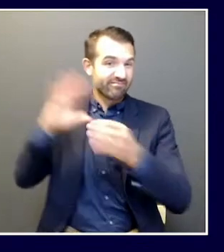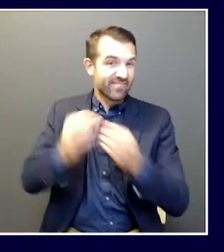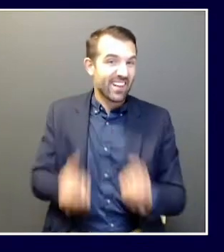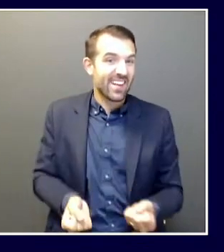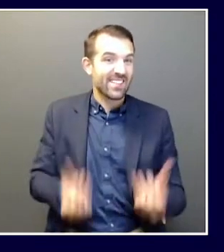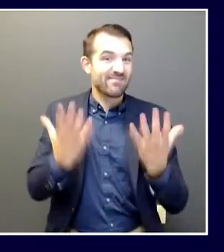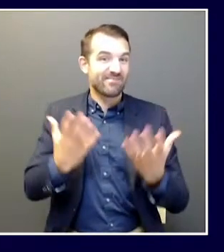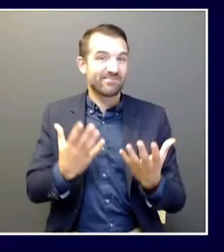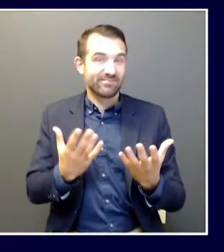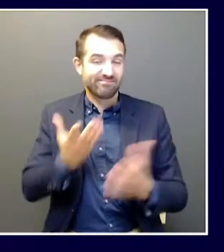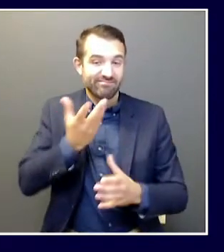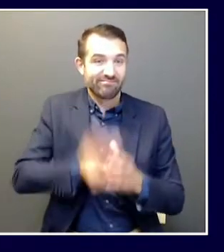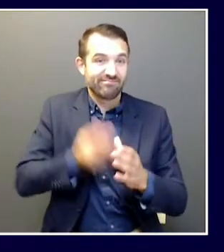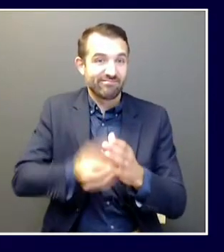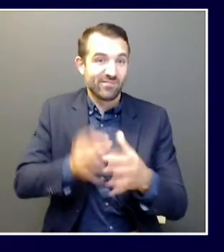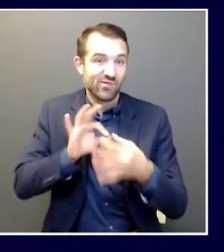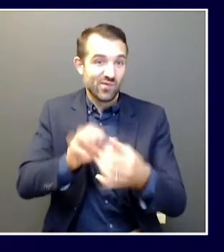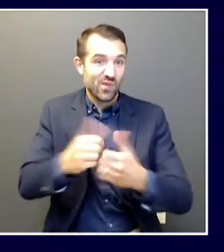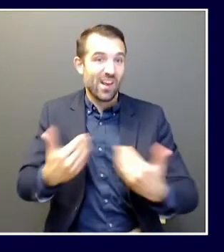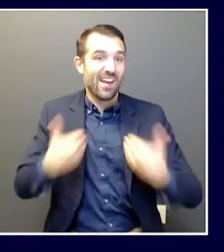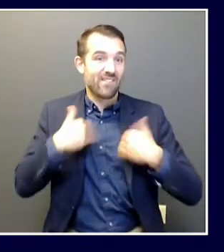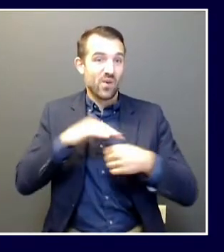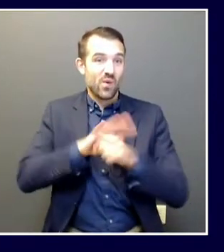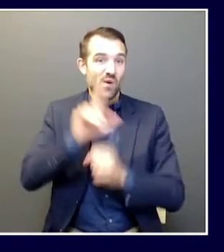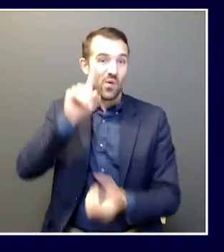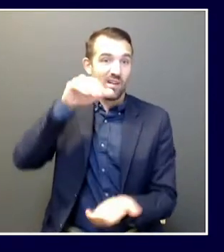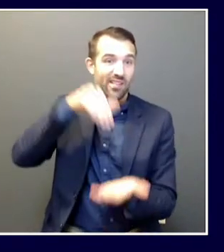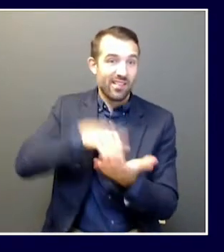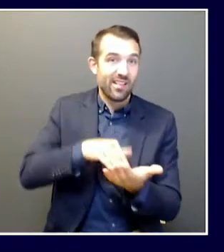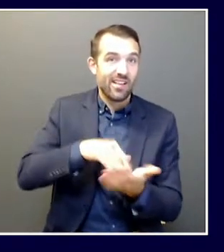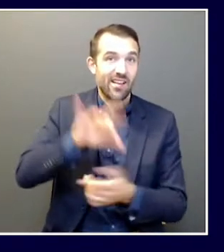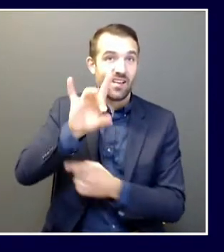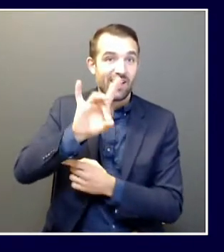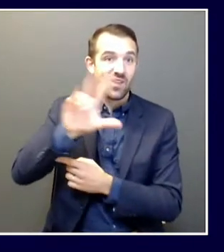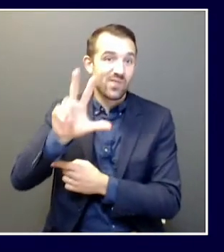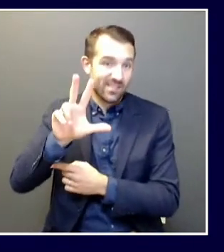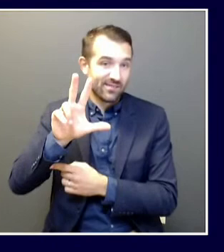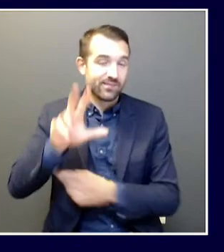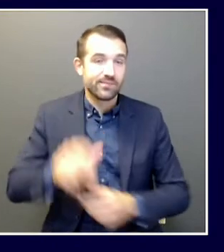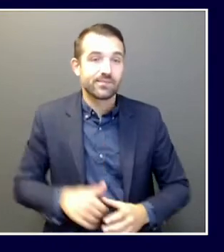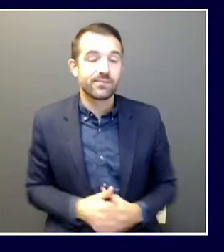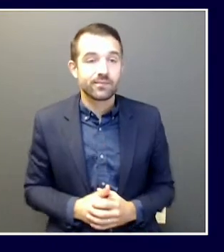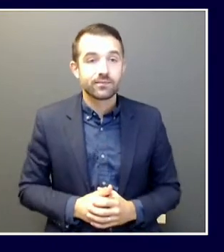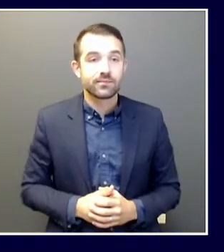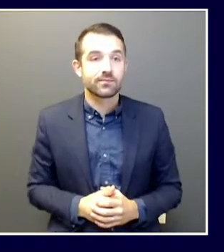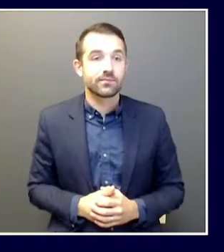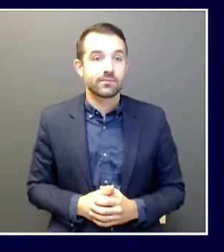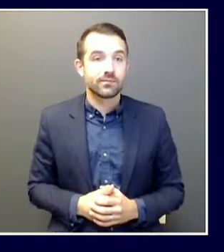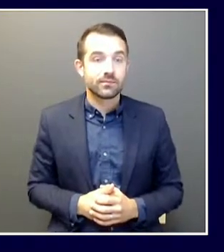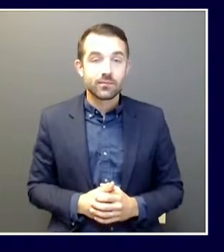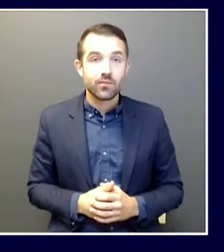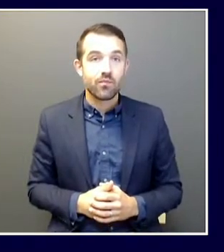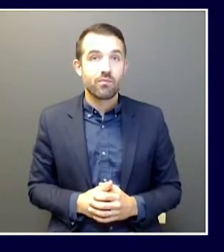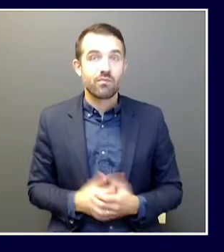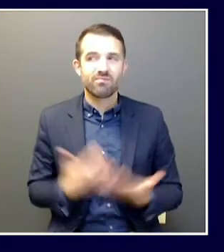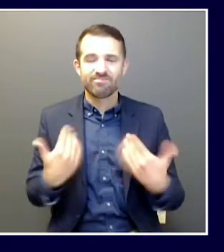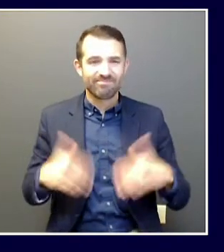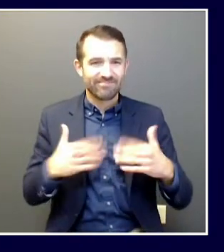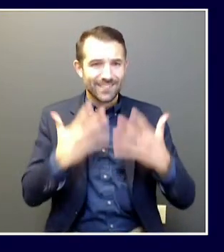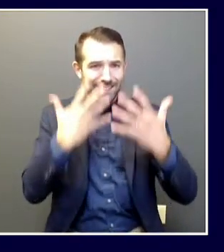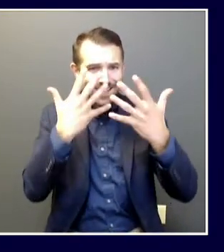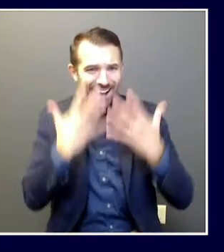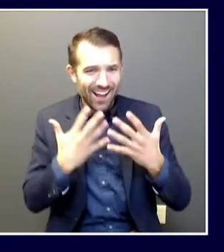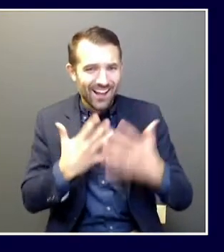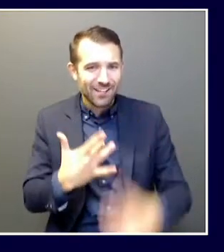of Maine to now 1,083. We'd like to take a moment to offer our deepest